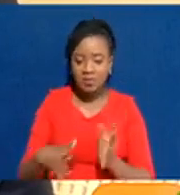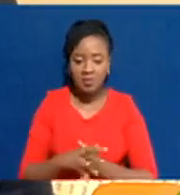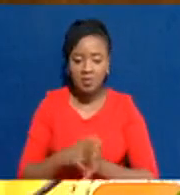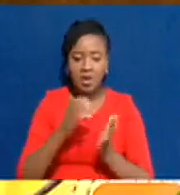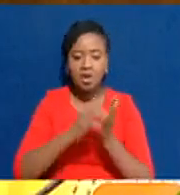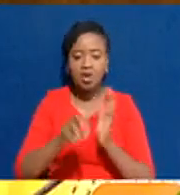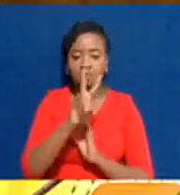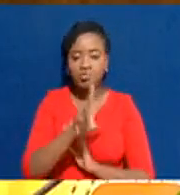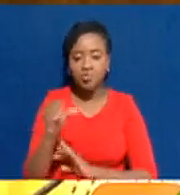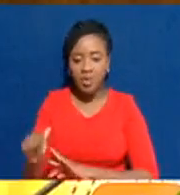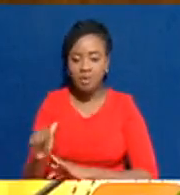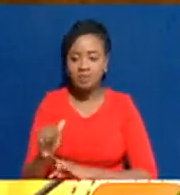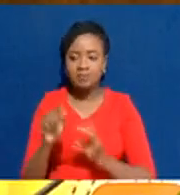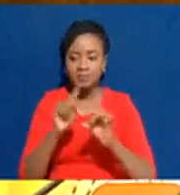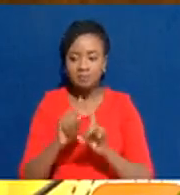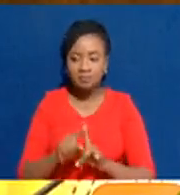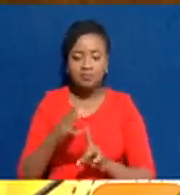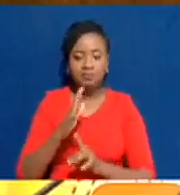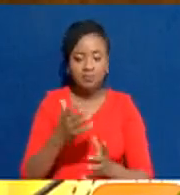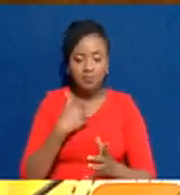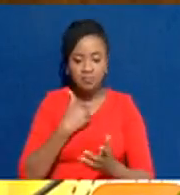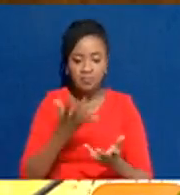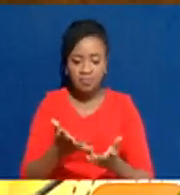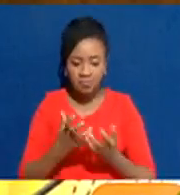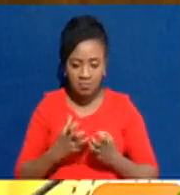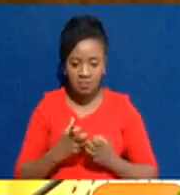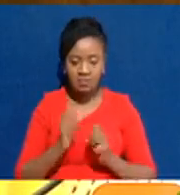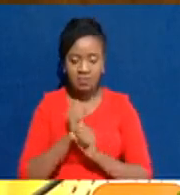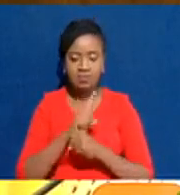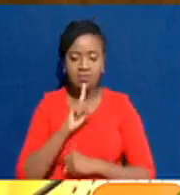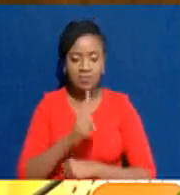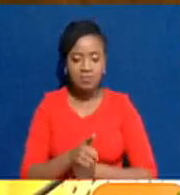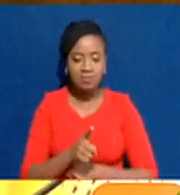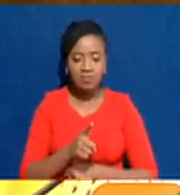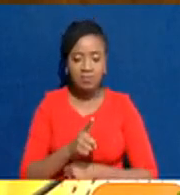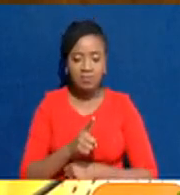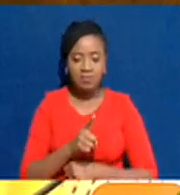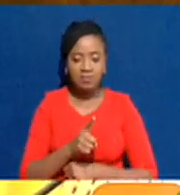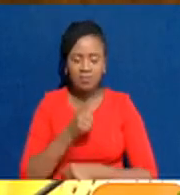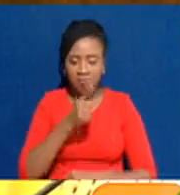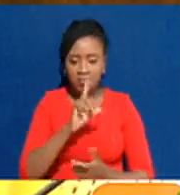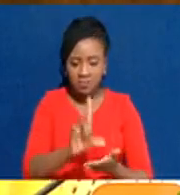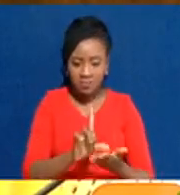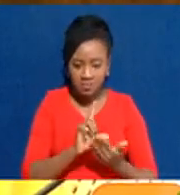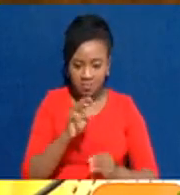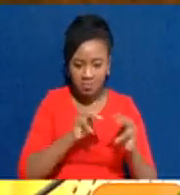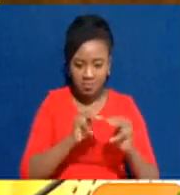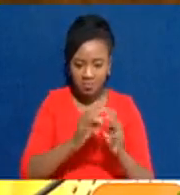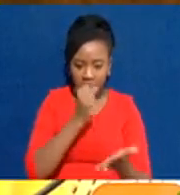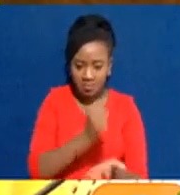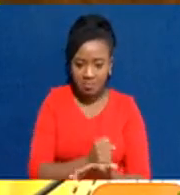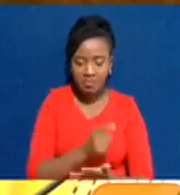2A. Further, there is need to ensure that the placement of the Public Debt Management Office